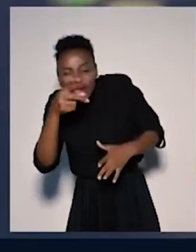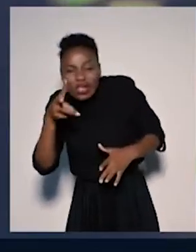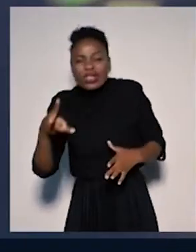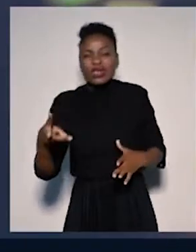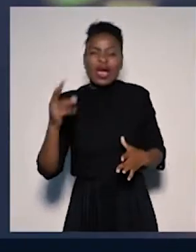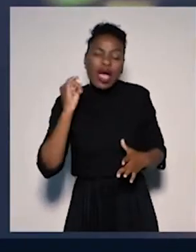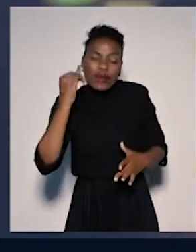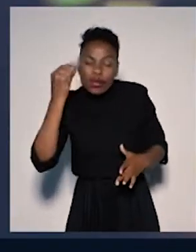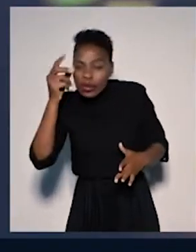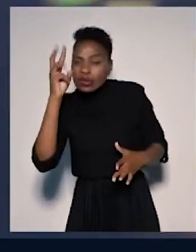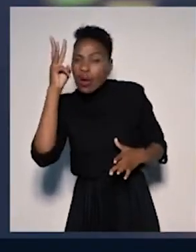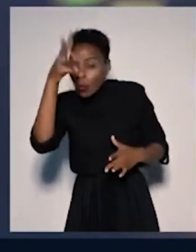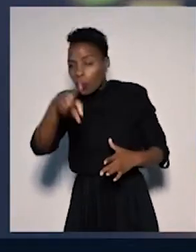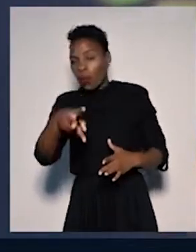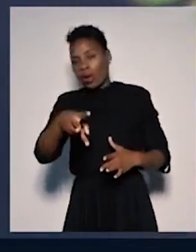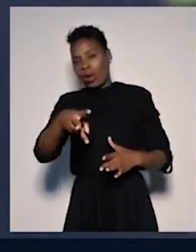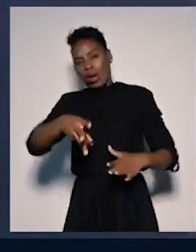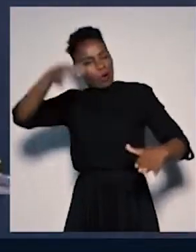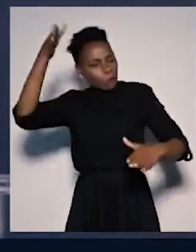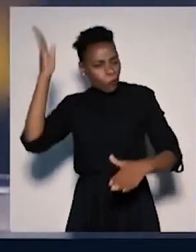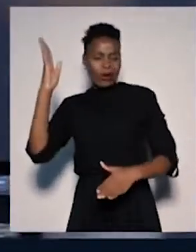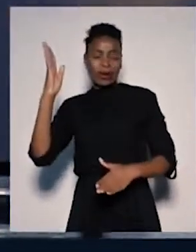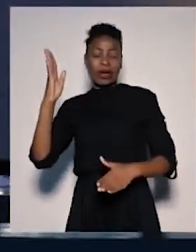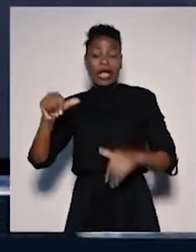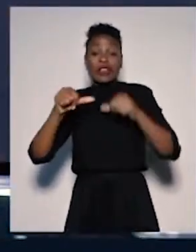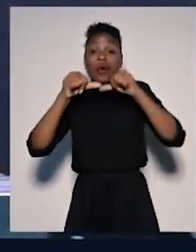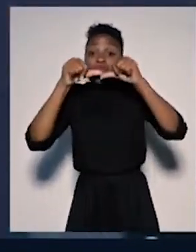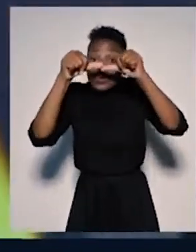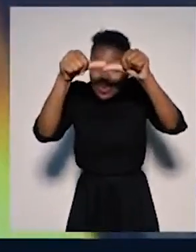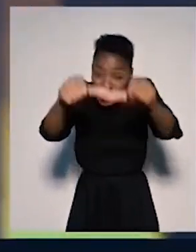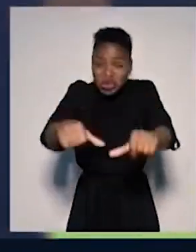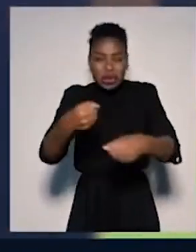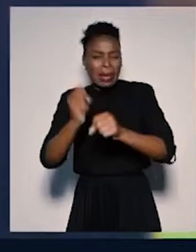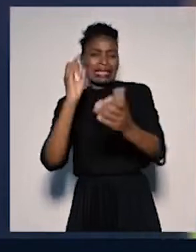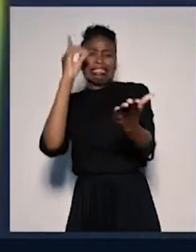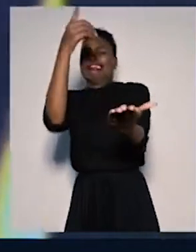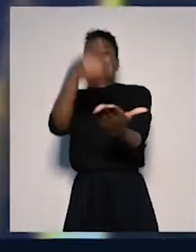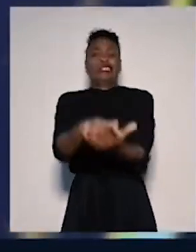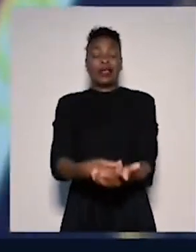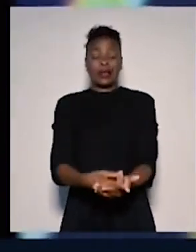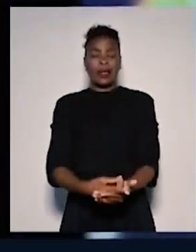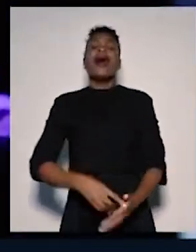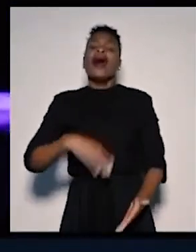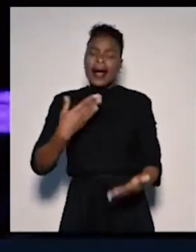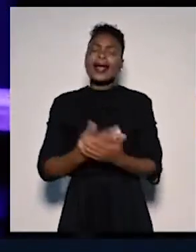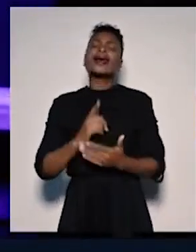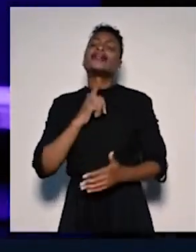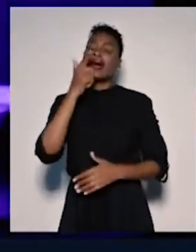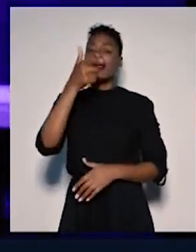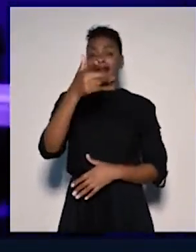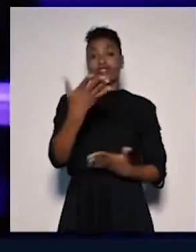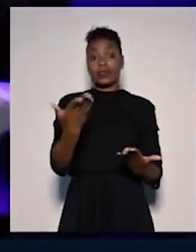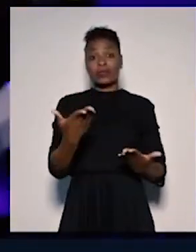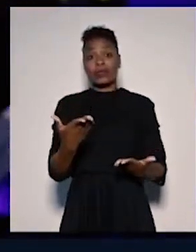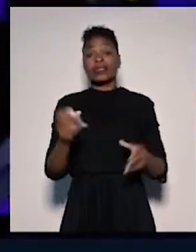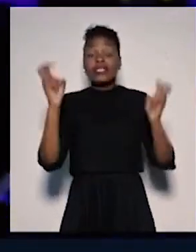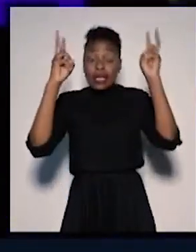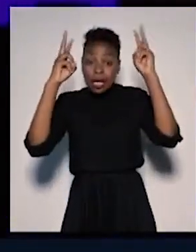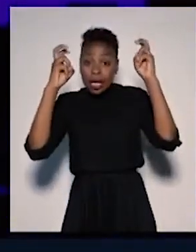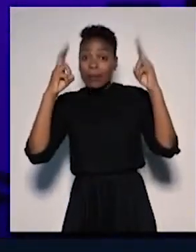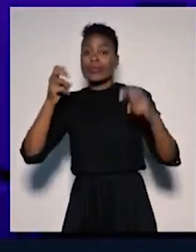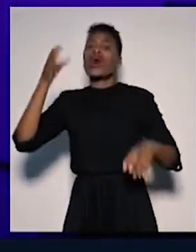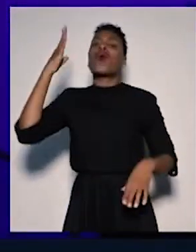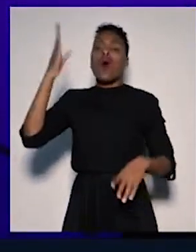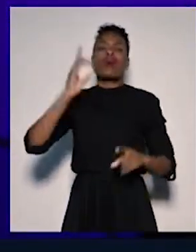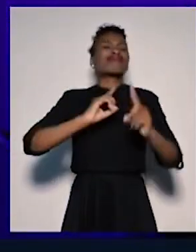tell when it's not God's will, they still went ahead and made the decision. I can tell you, you're going to find out in this series, God